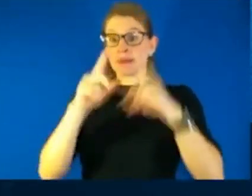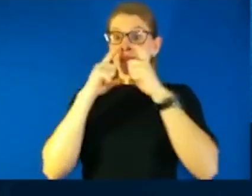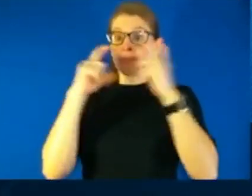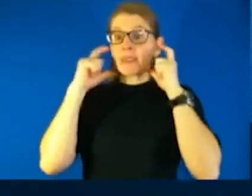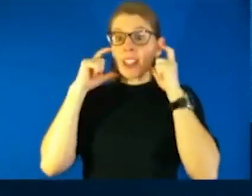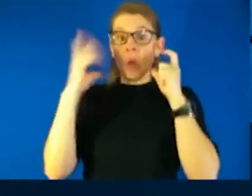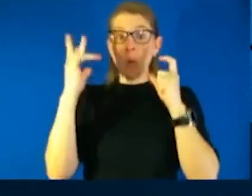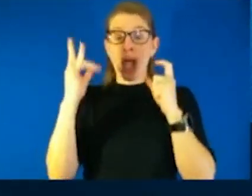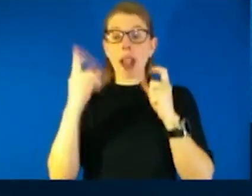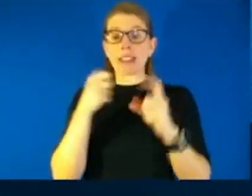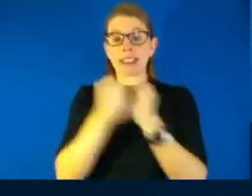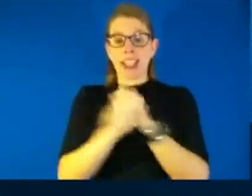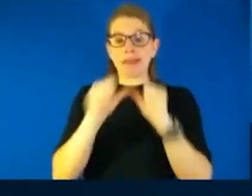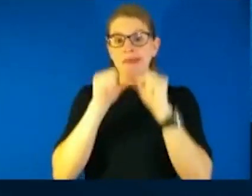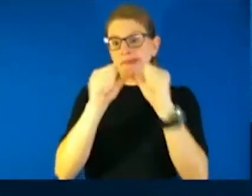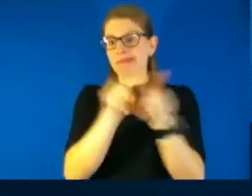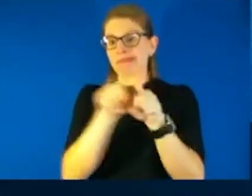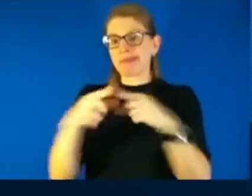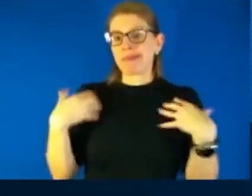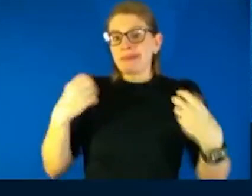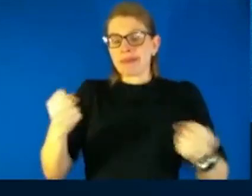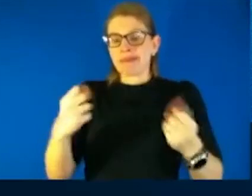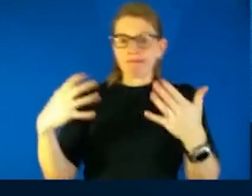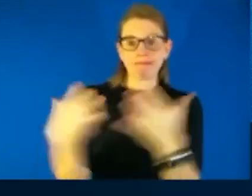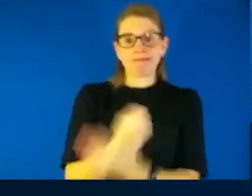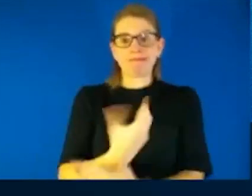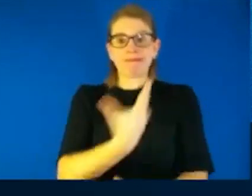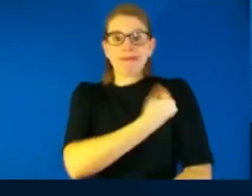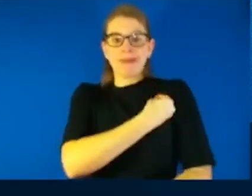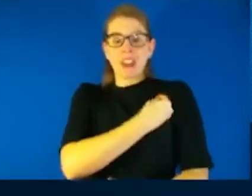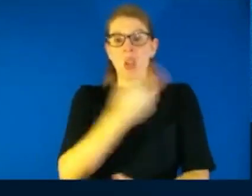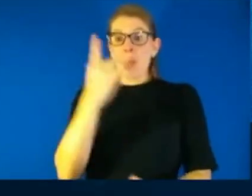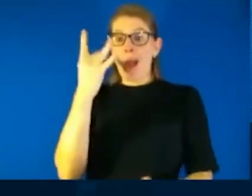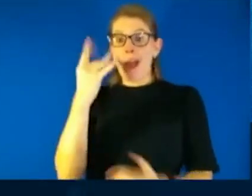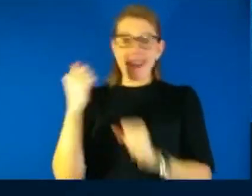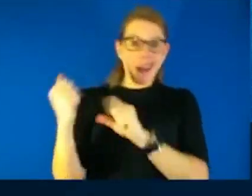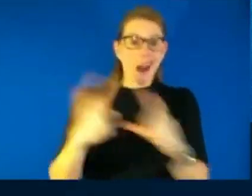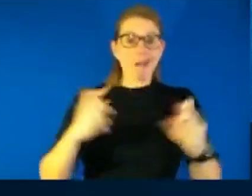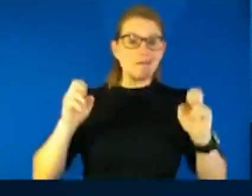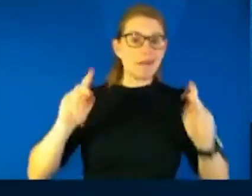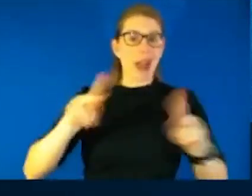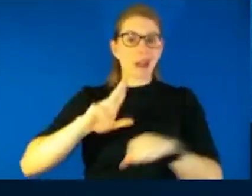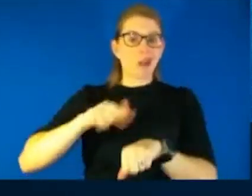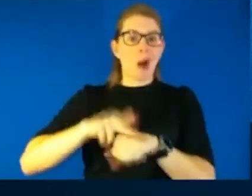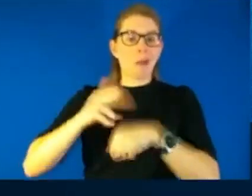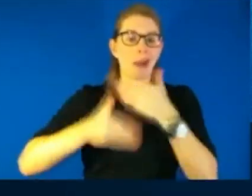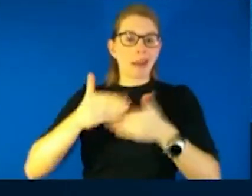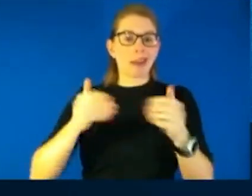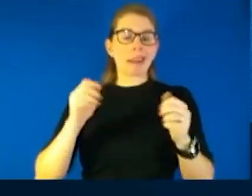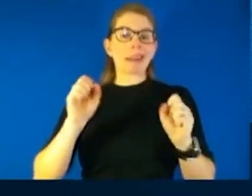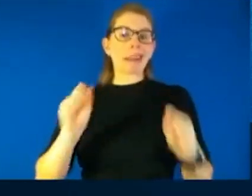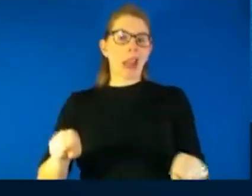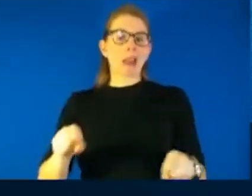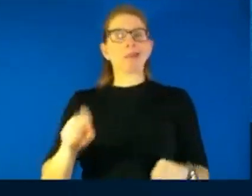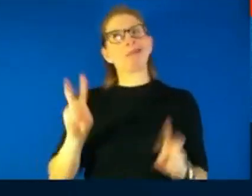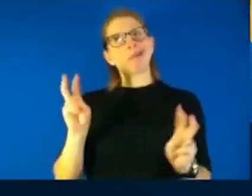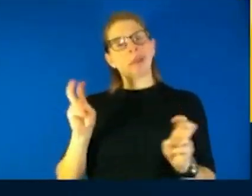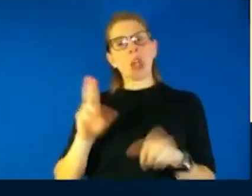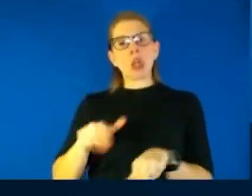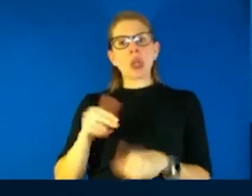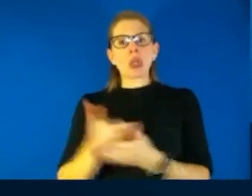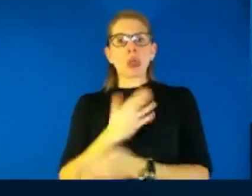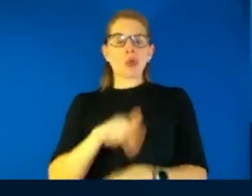stay safe and healthy. Let's get vaccinated so we can all get back to normal. Well, the new normal, but we're cool with